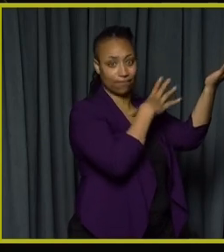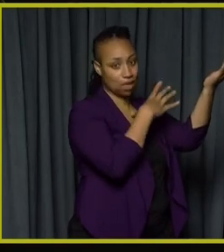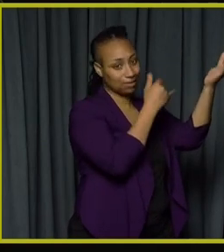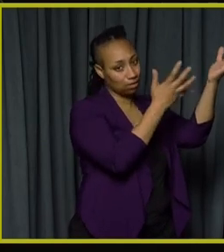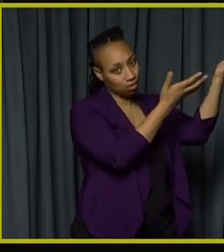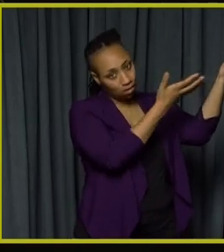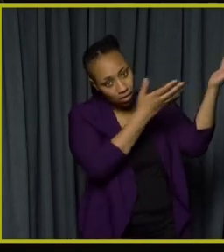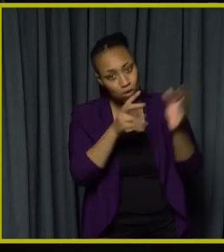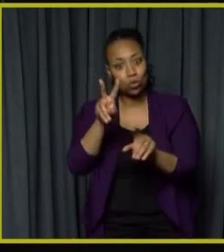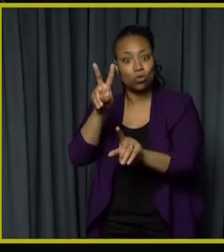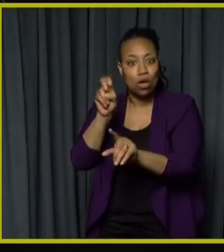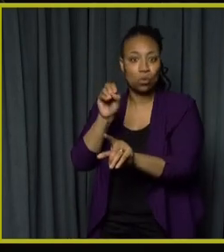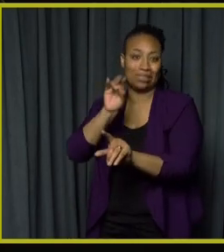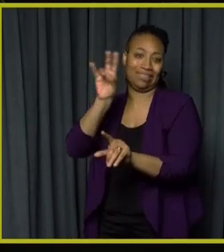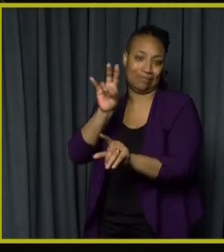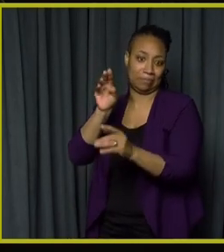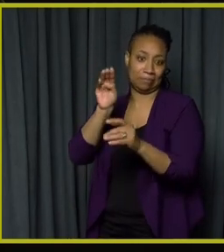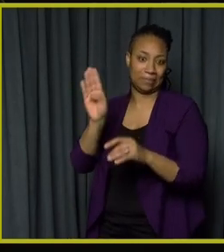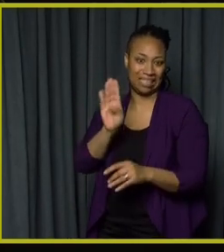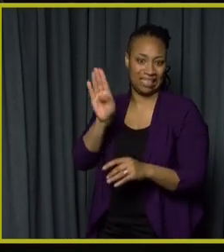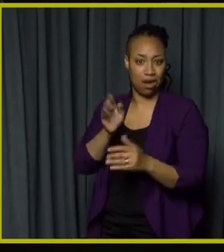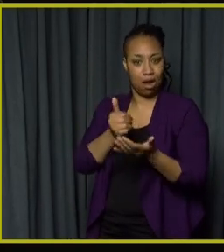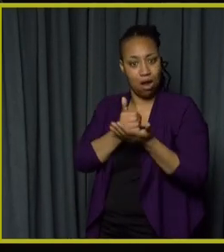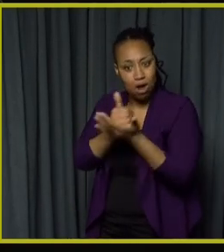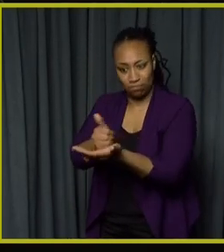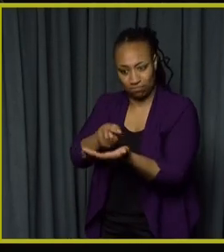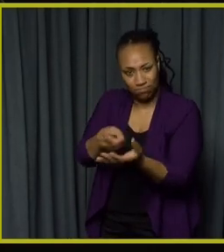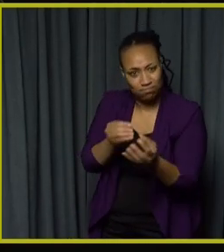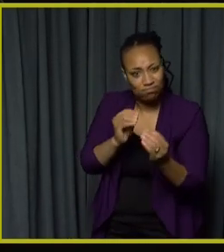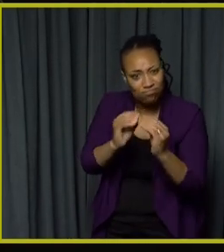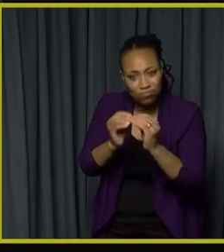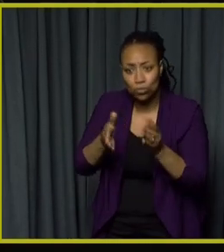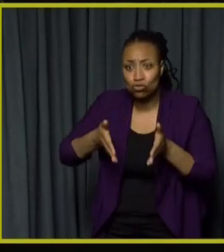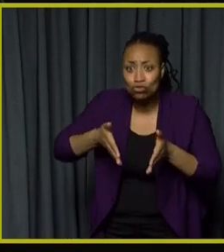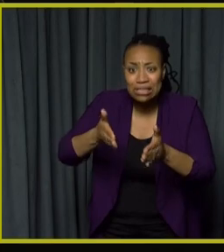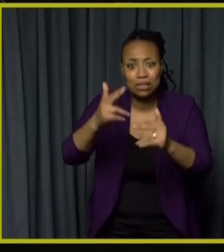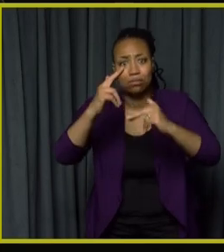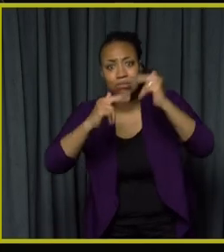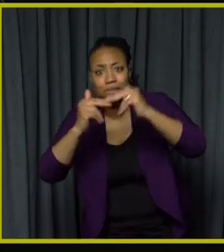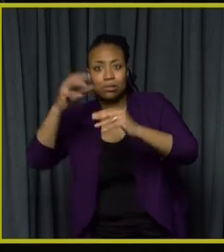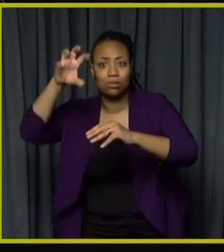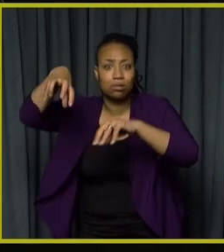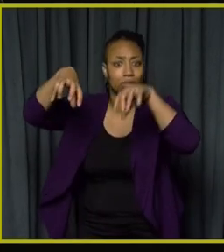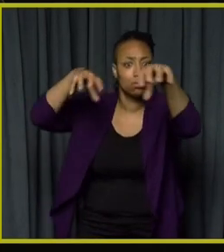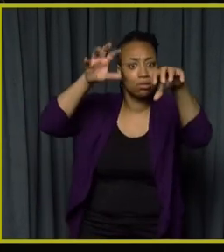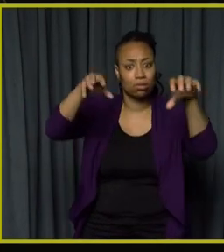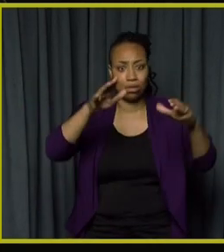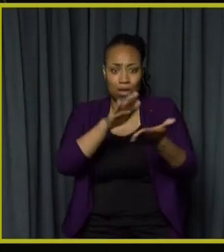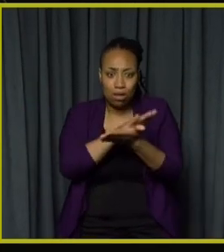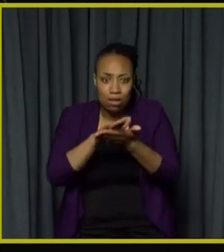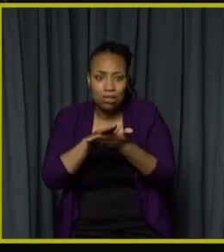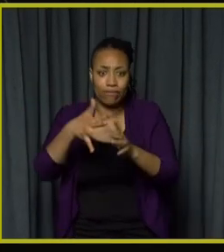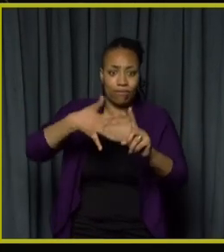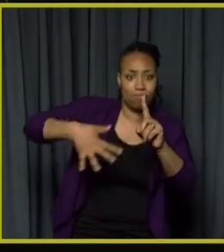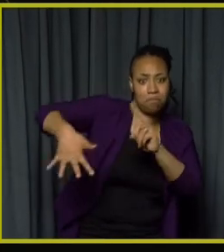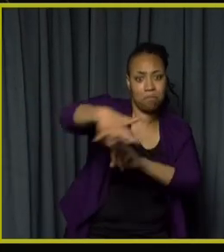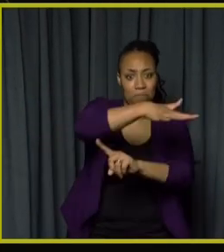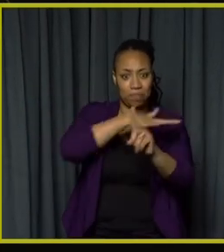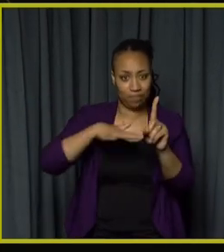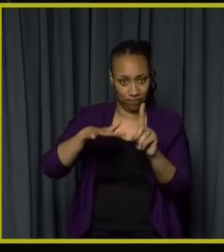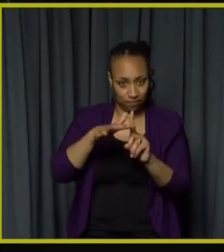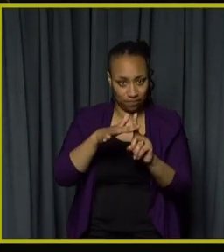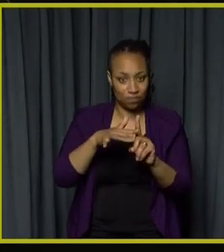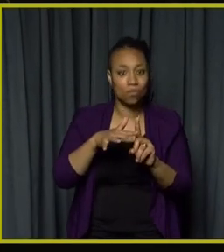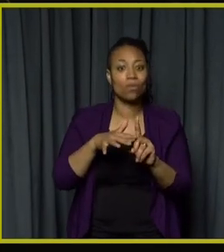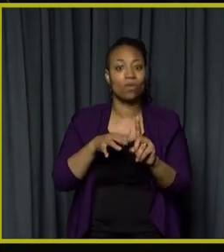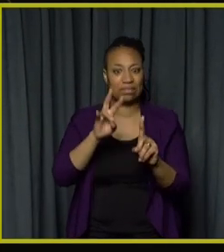to put toward fixing our public infrastructure. If we taxed inherited wealth fairly, we could raise $78